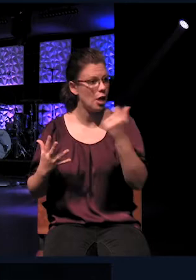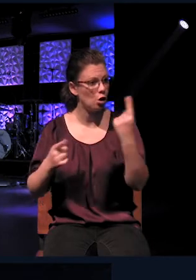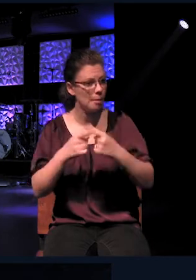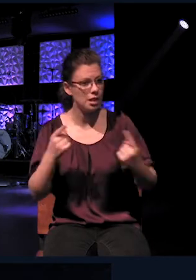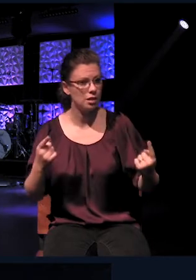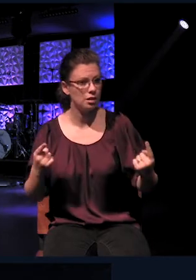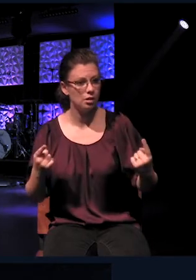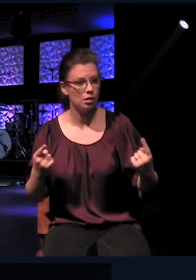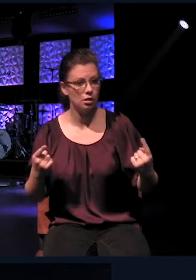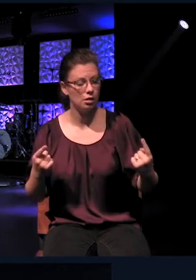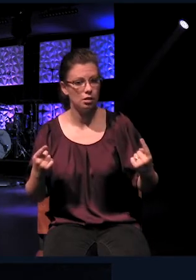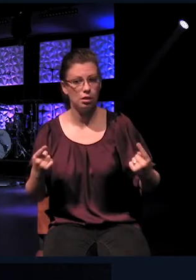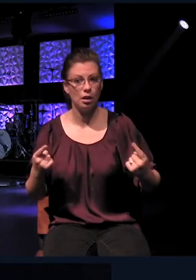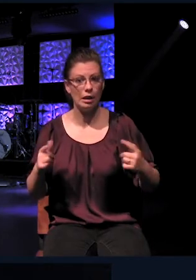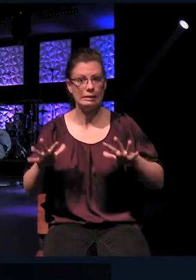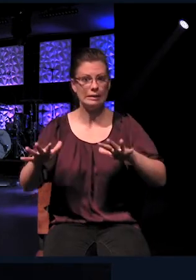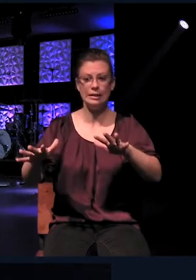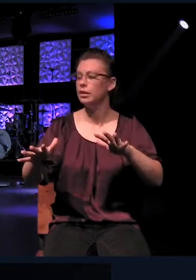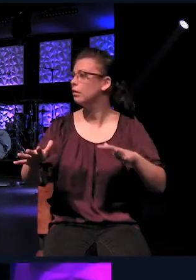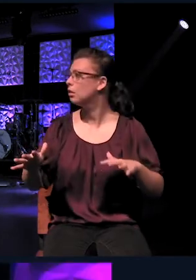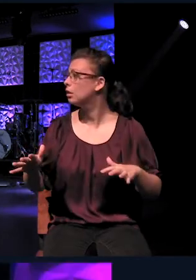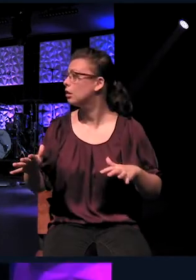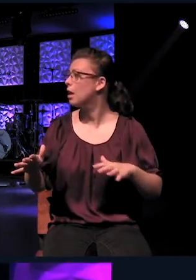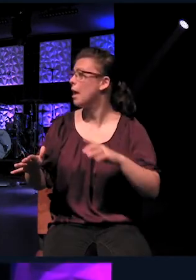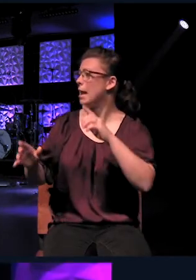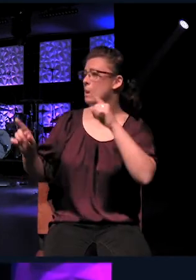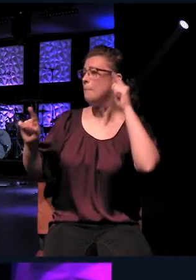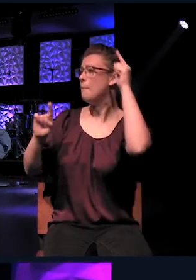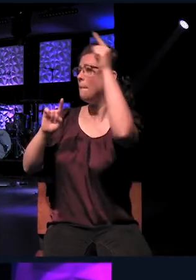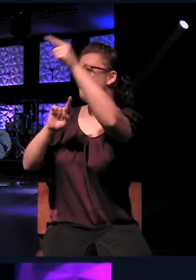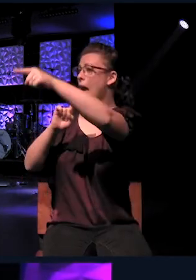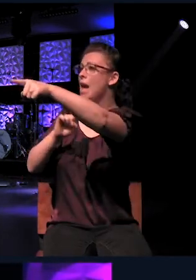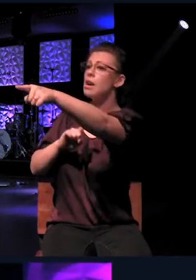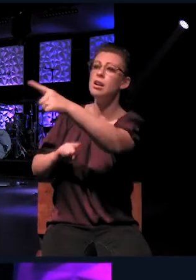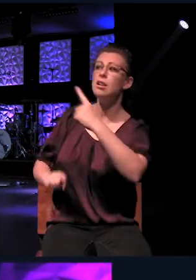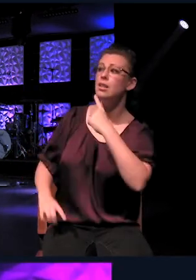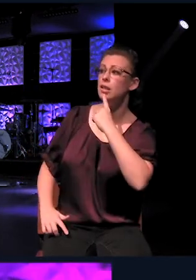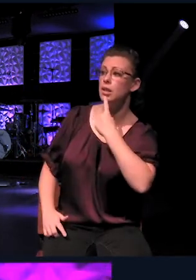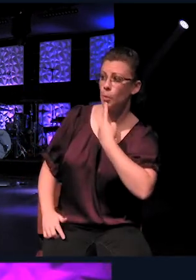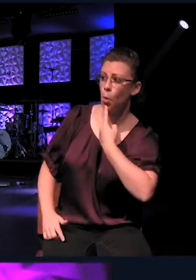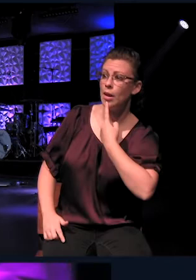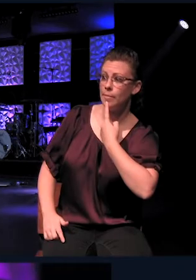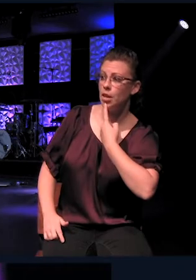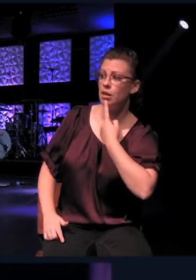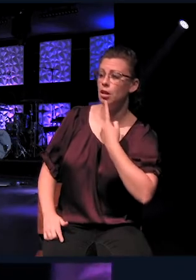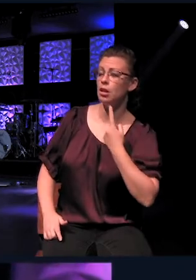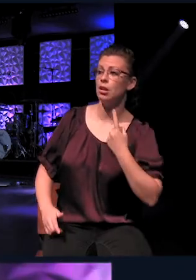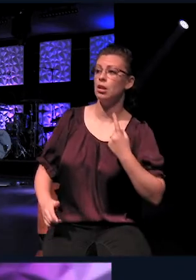Anxiety. What was back here? Disappointment.